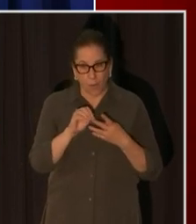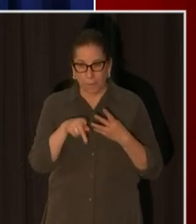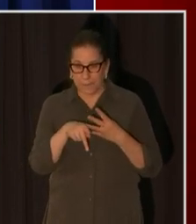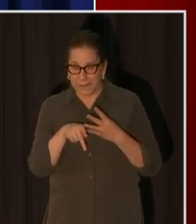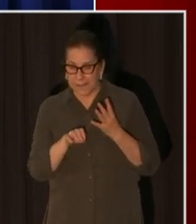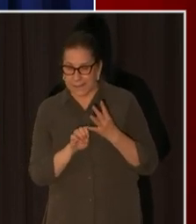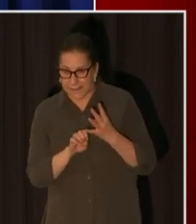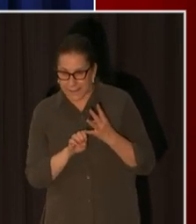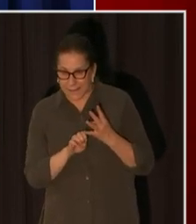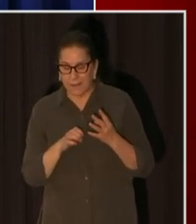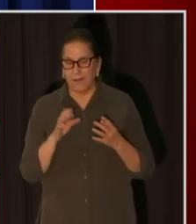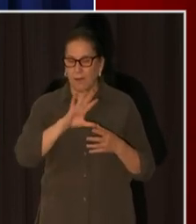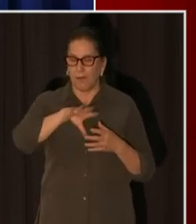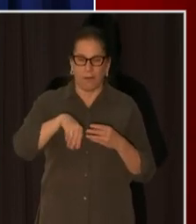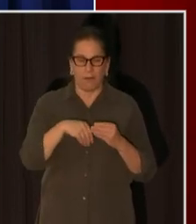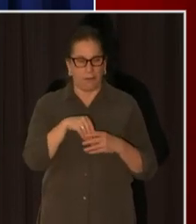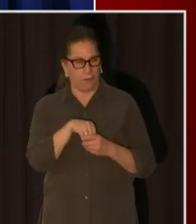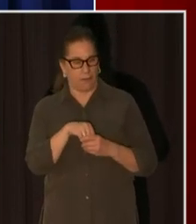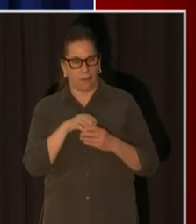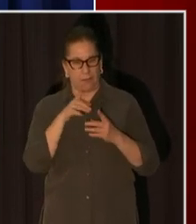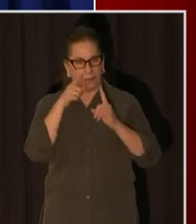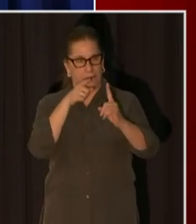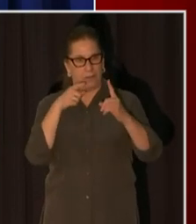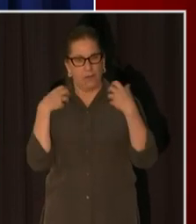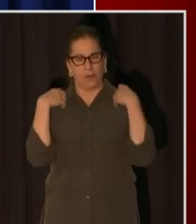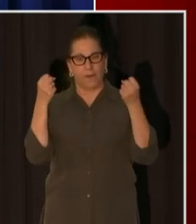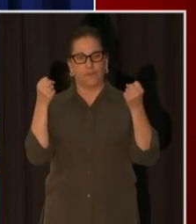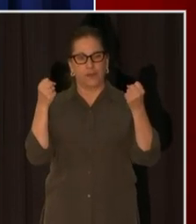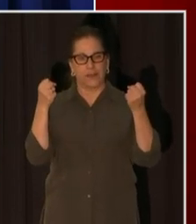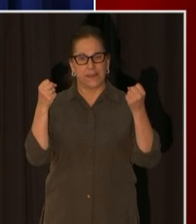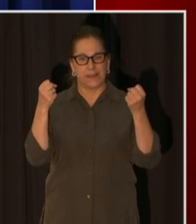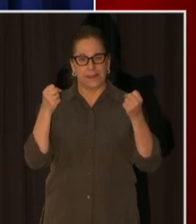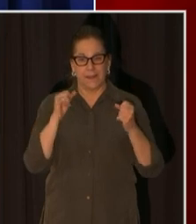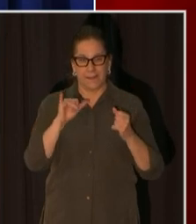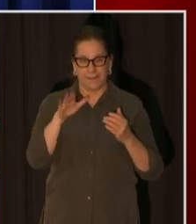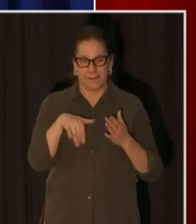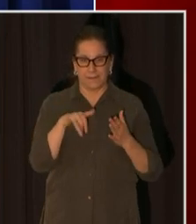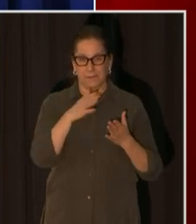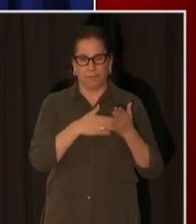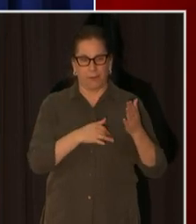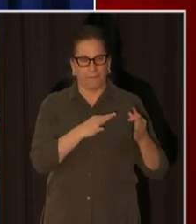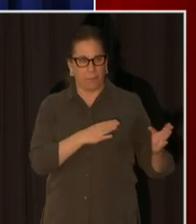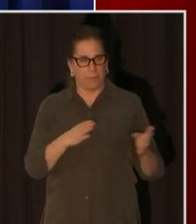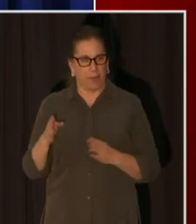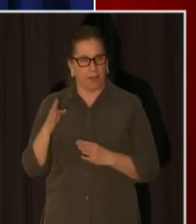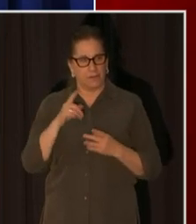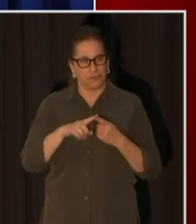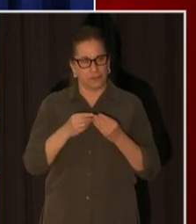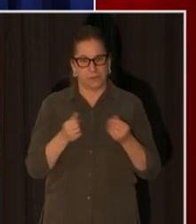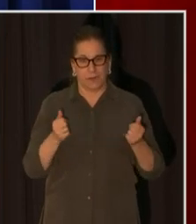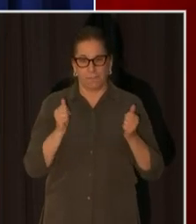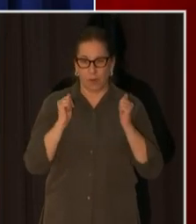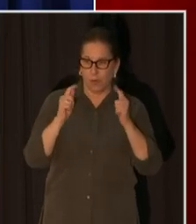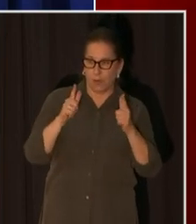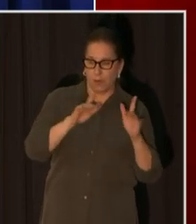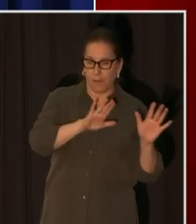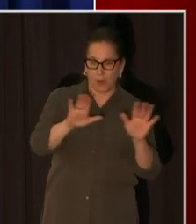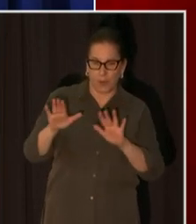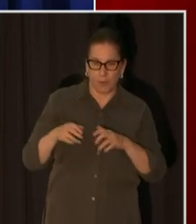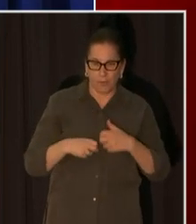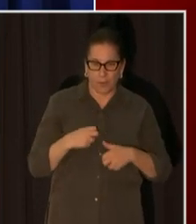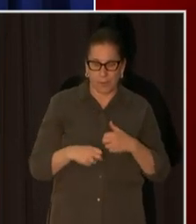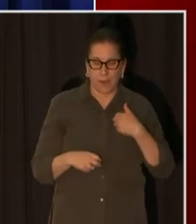to capital can be tough, and this mayor knows this too. And when she talks about a relentless pursuit of a fair shot, we want to make sure that we are